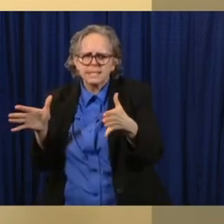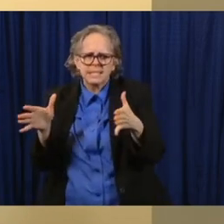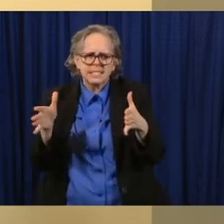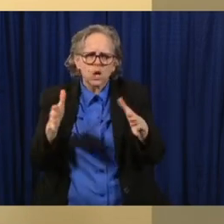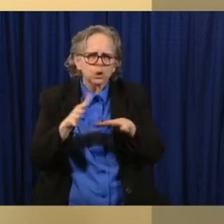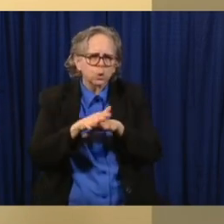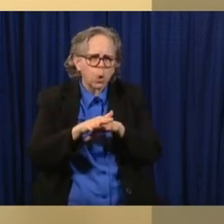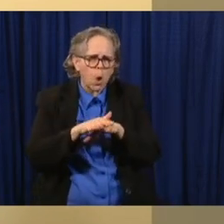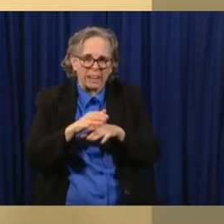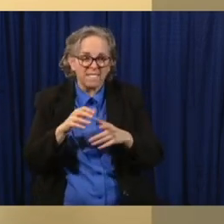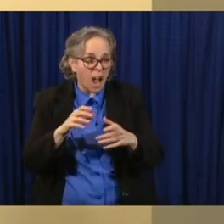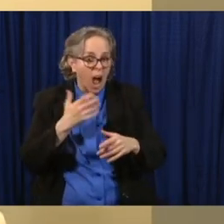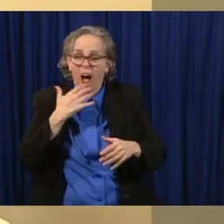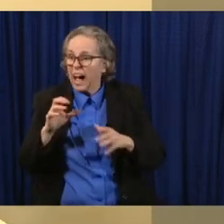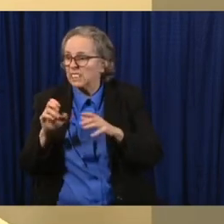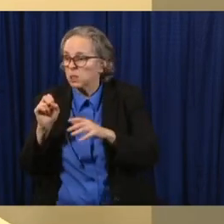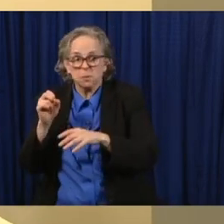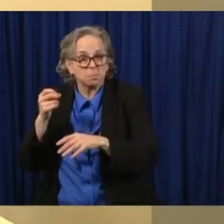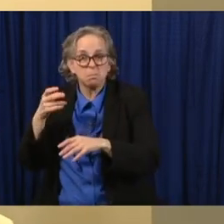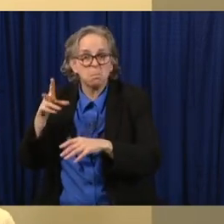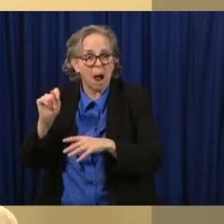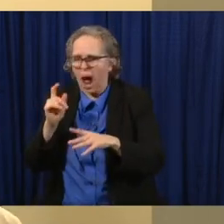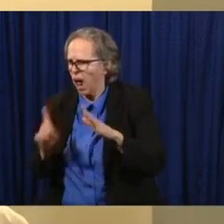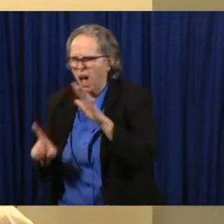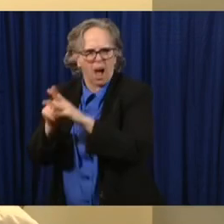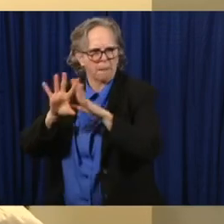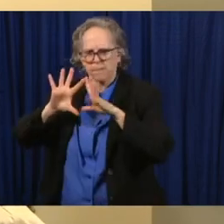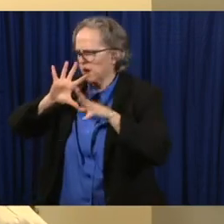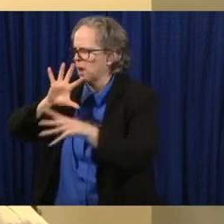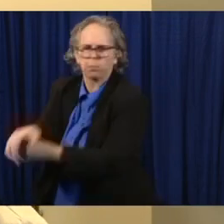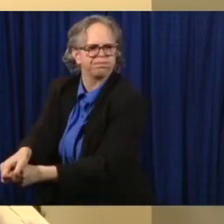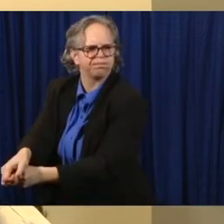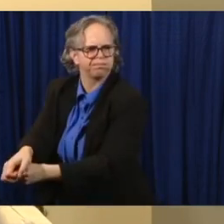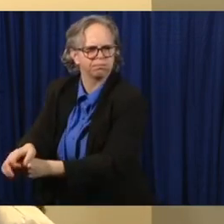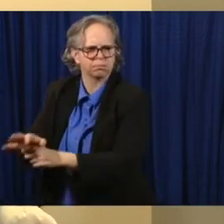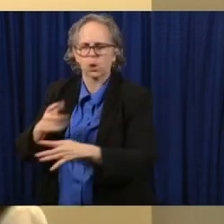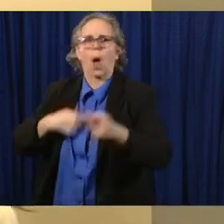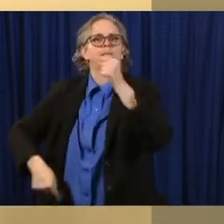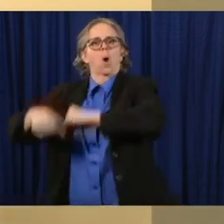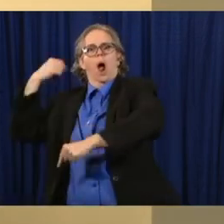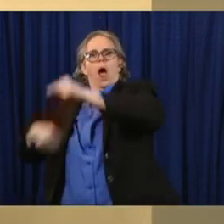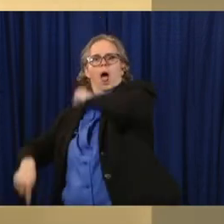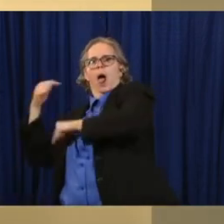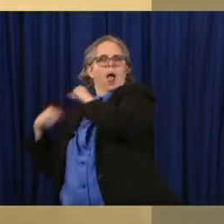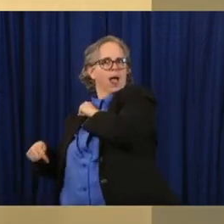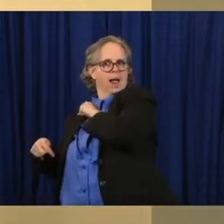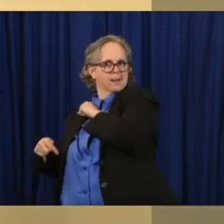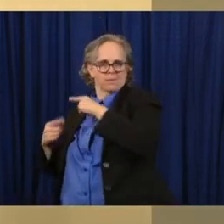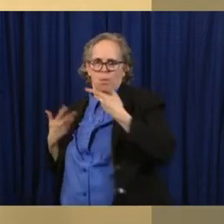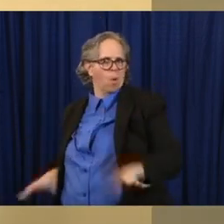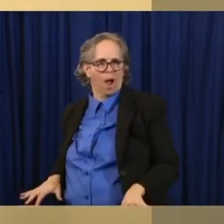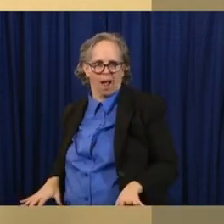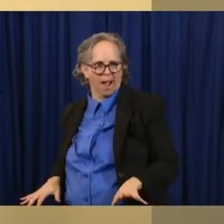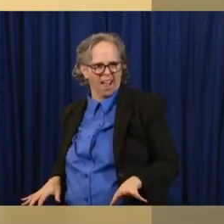out immediately and not have to dial back. So, it's a road ahead of that. We're building those